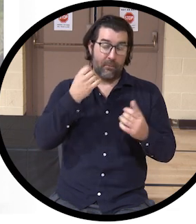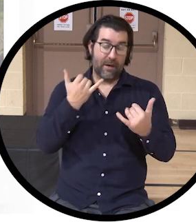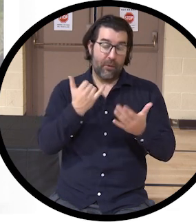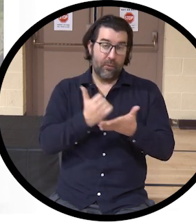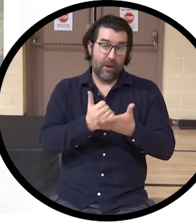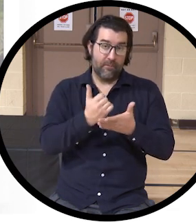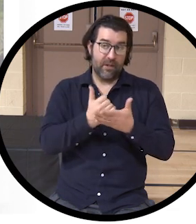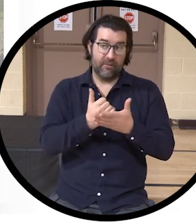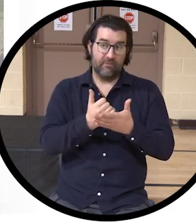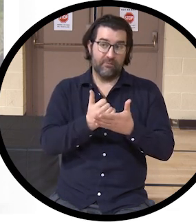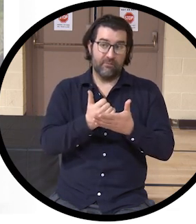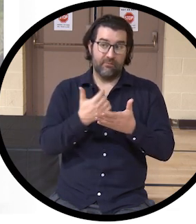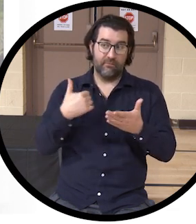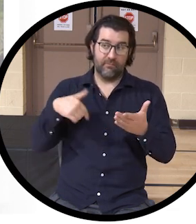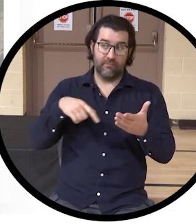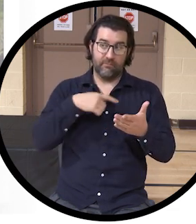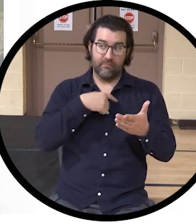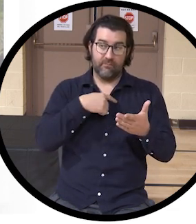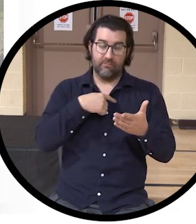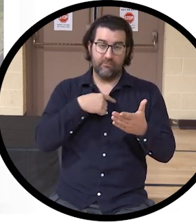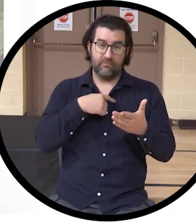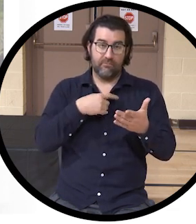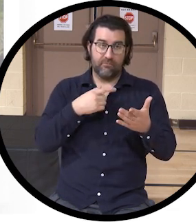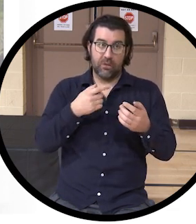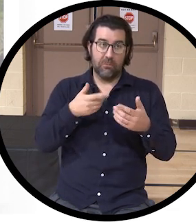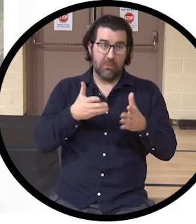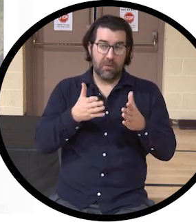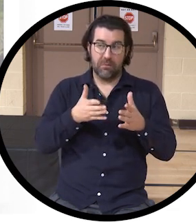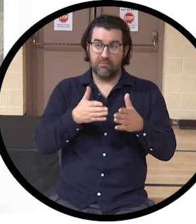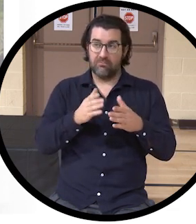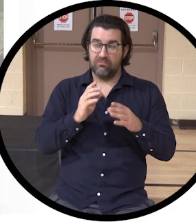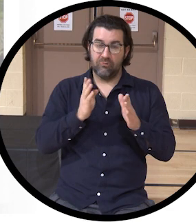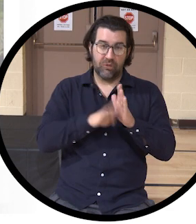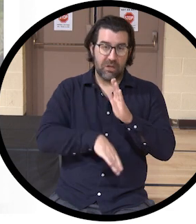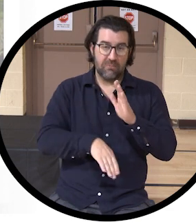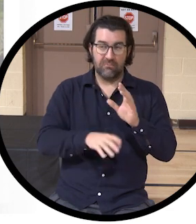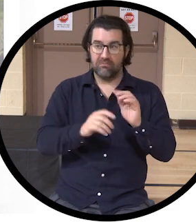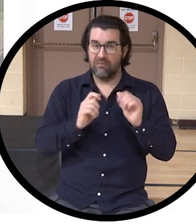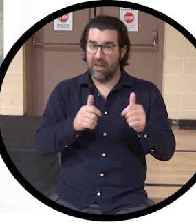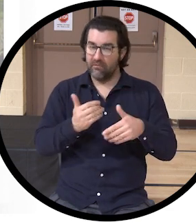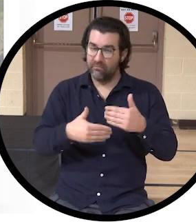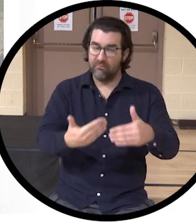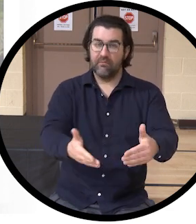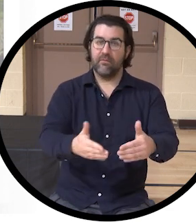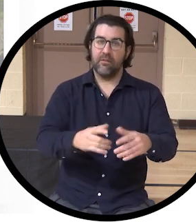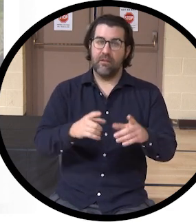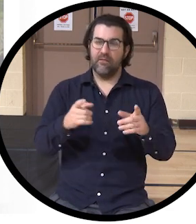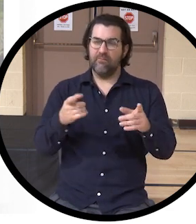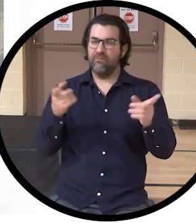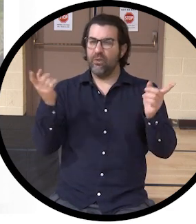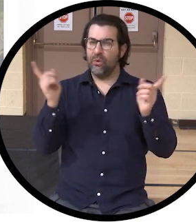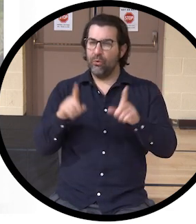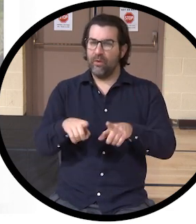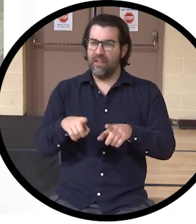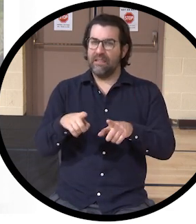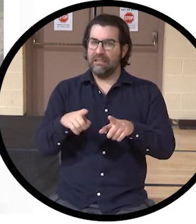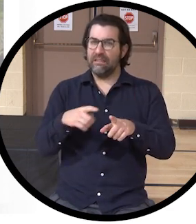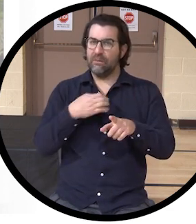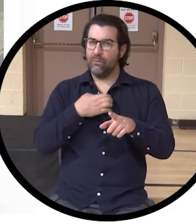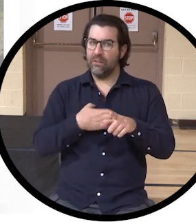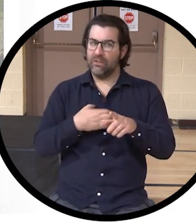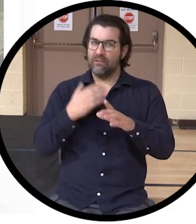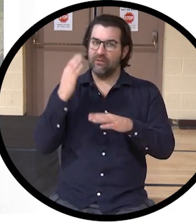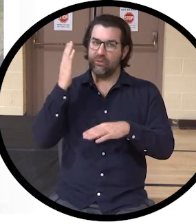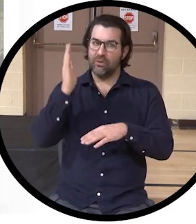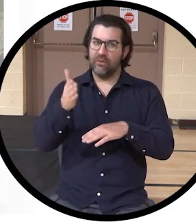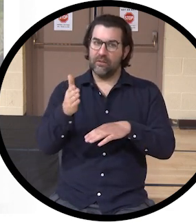meantime, and they allow us to do things quickly and cheaply. But yeah, we agree that it'd be nice to see in the future. So I